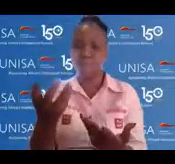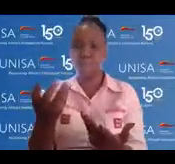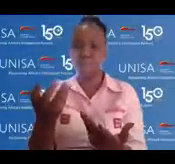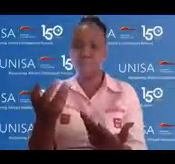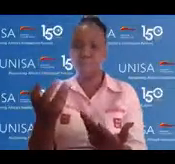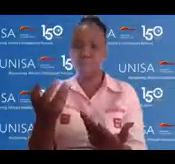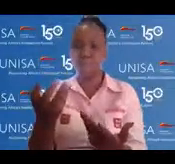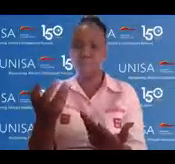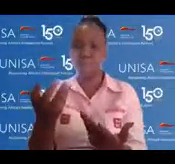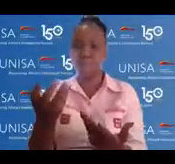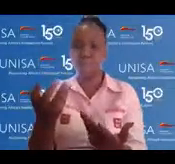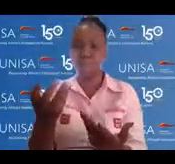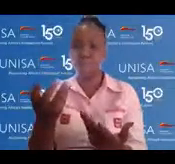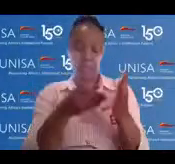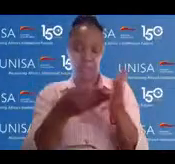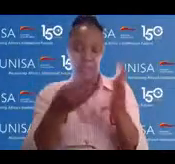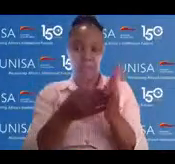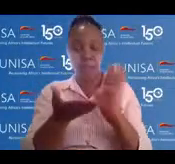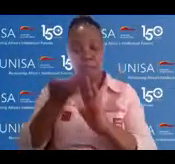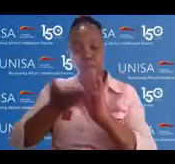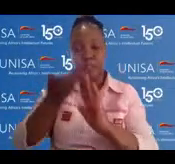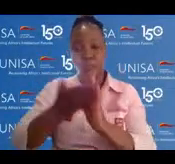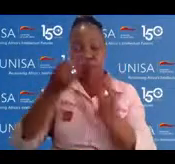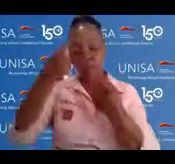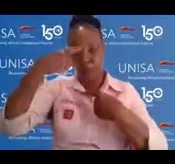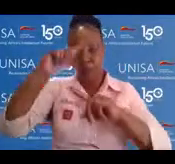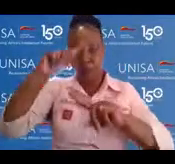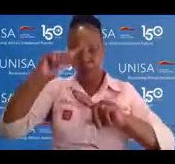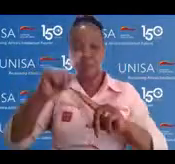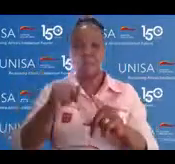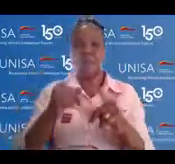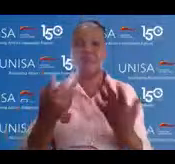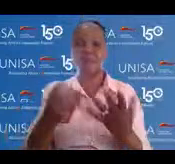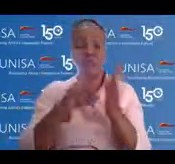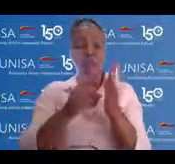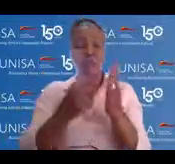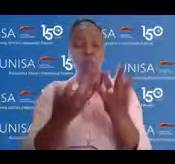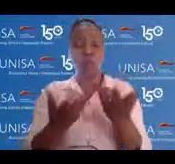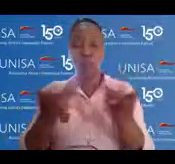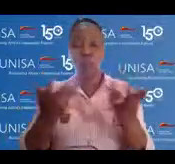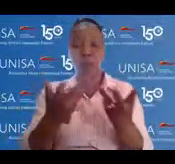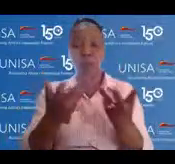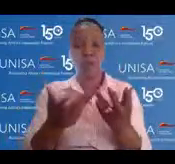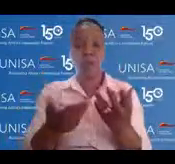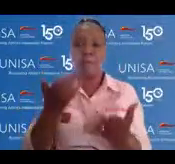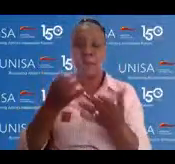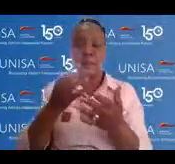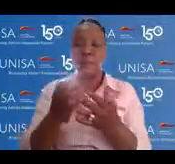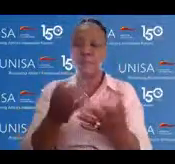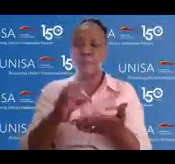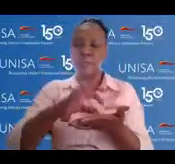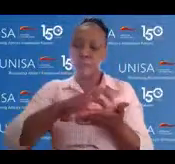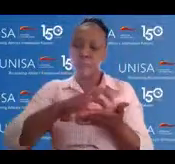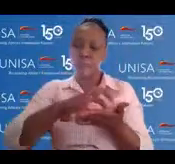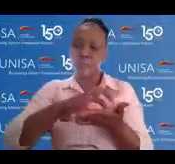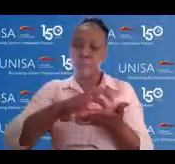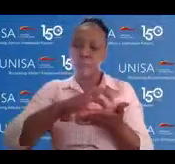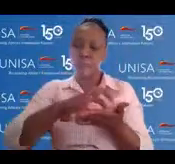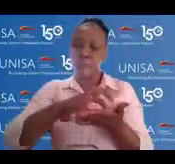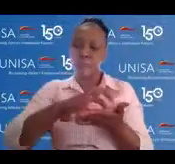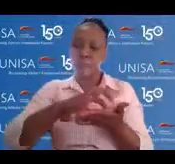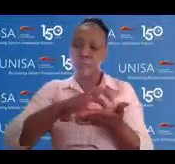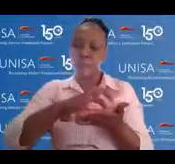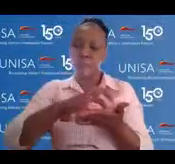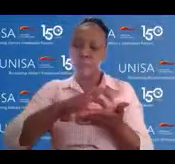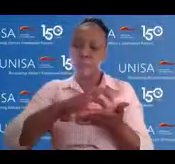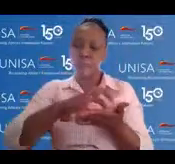clicked on the updated profile, you are going to click on, you can either delete or you can go to file. But let